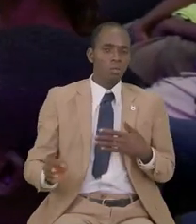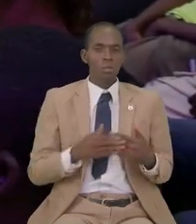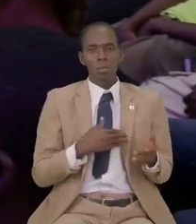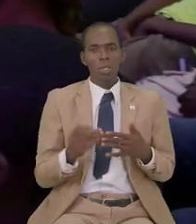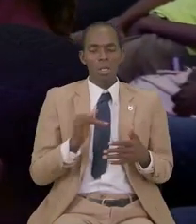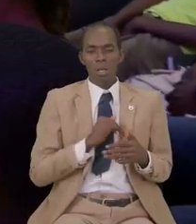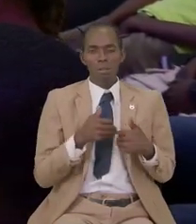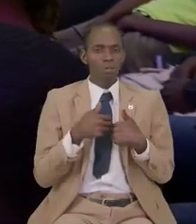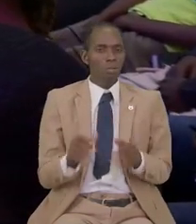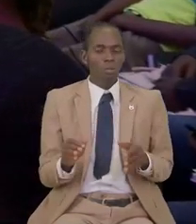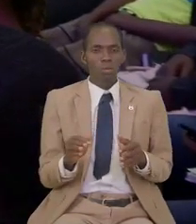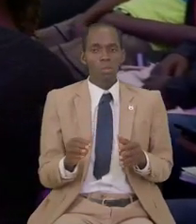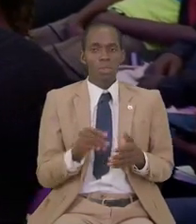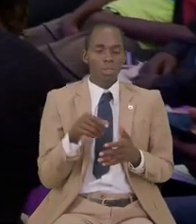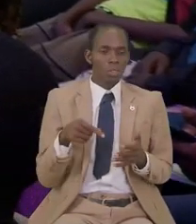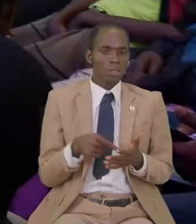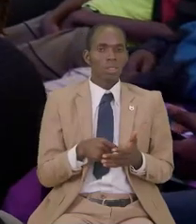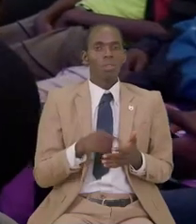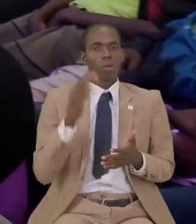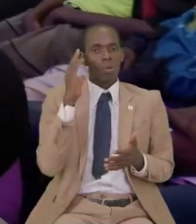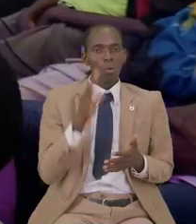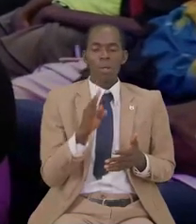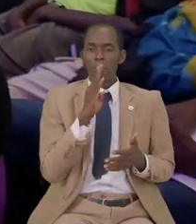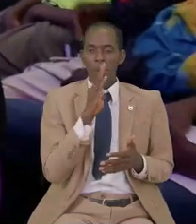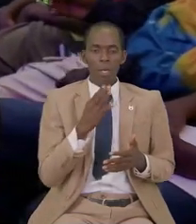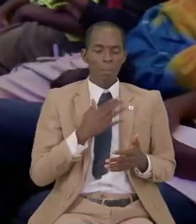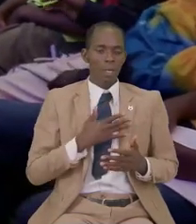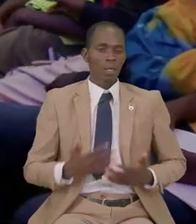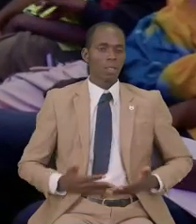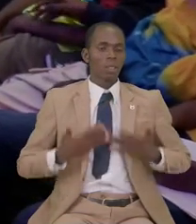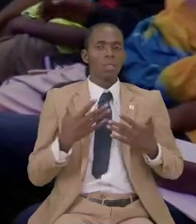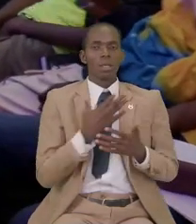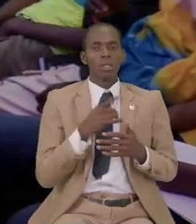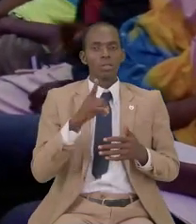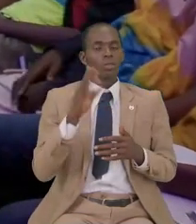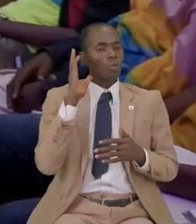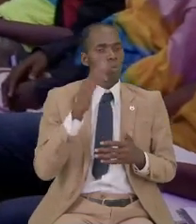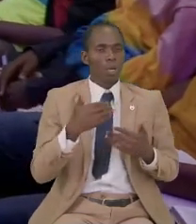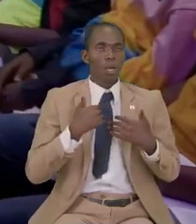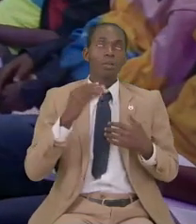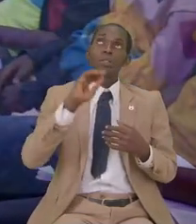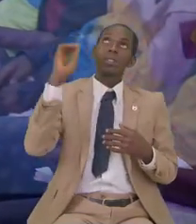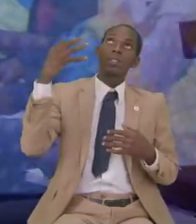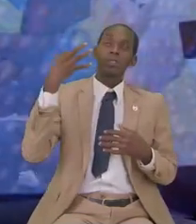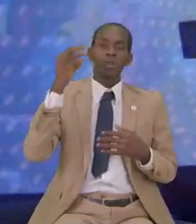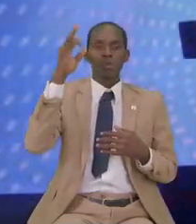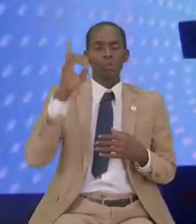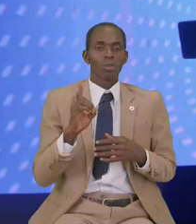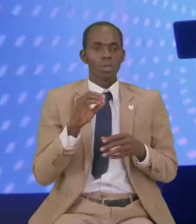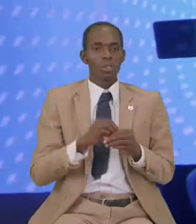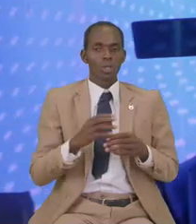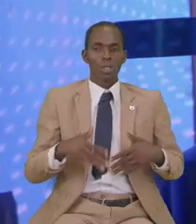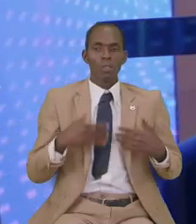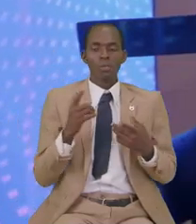whatever I lose, this will be my life. And then you have the grace of God in your life to be saved,